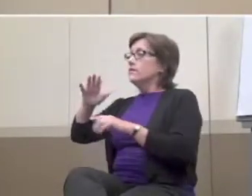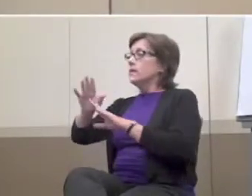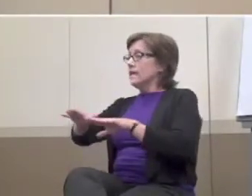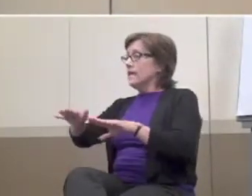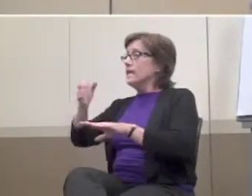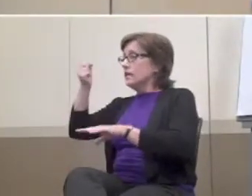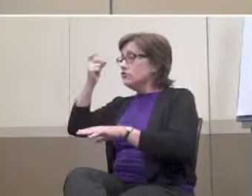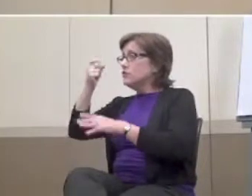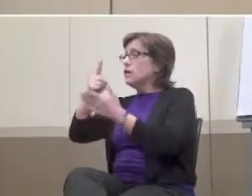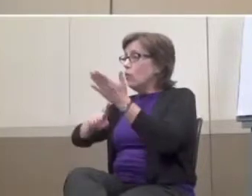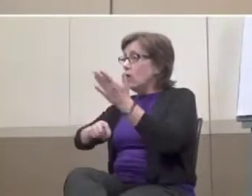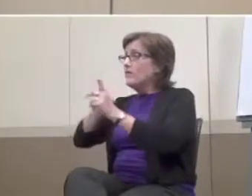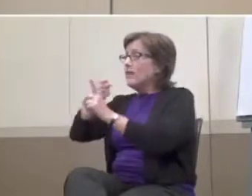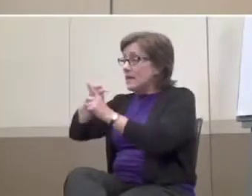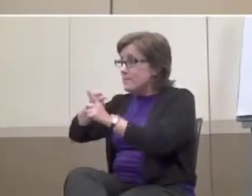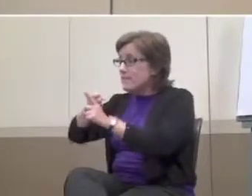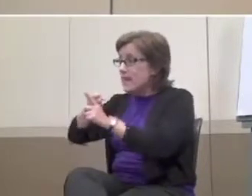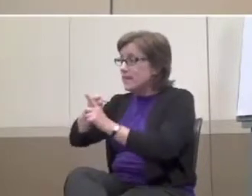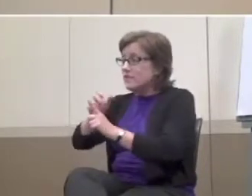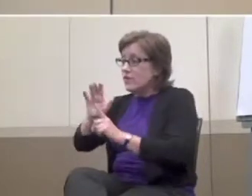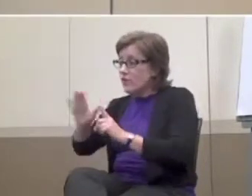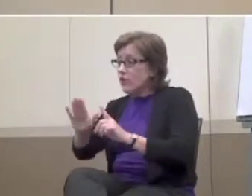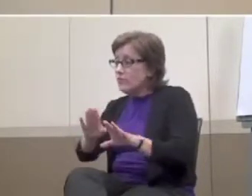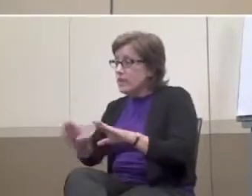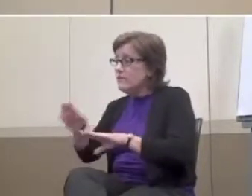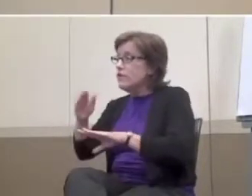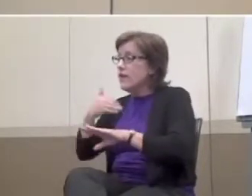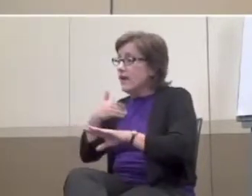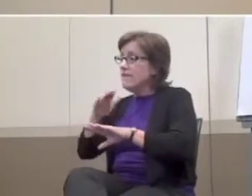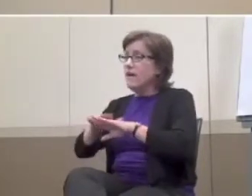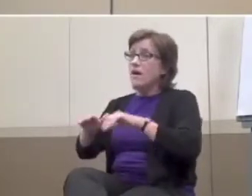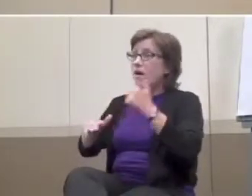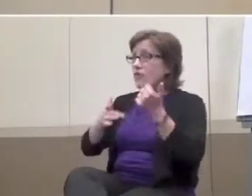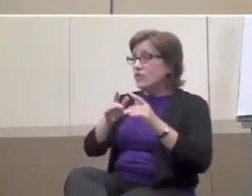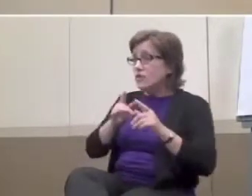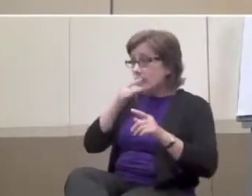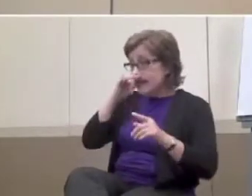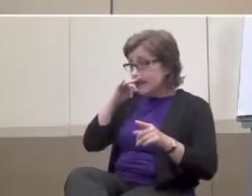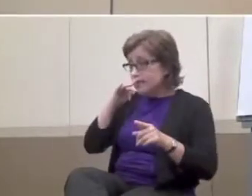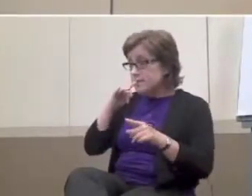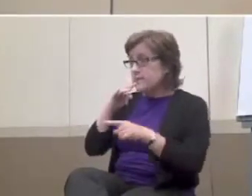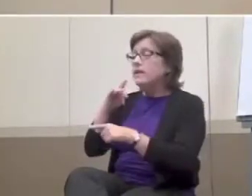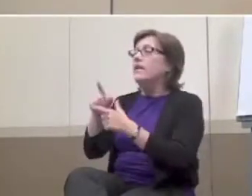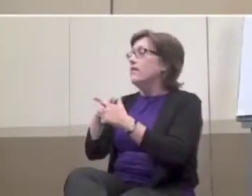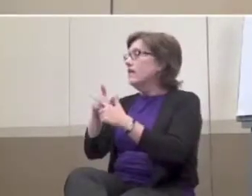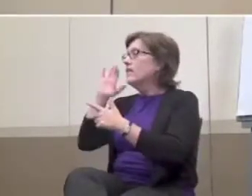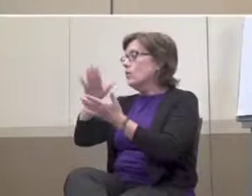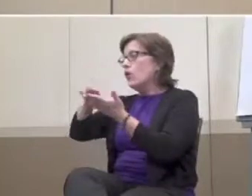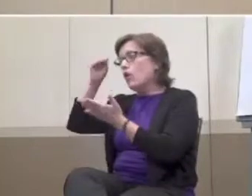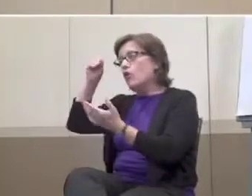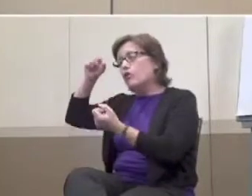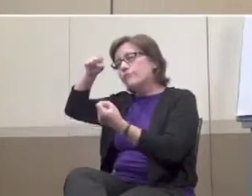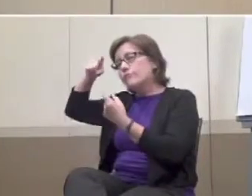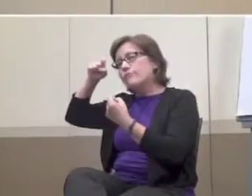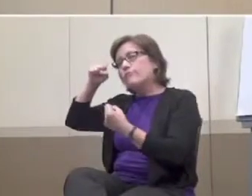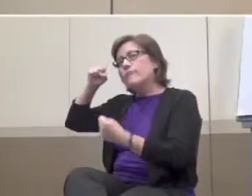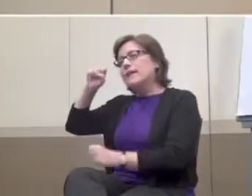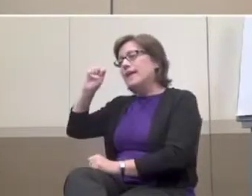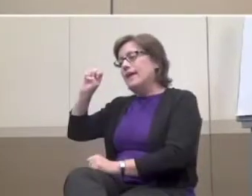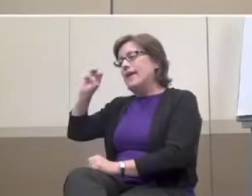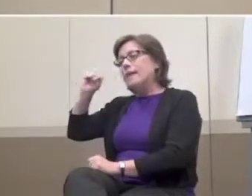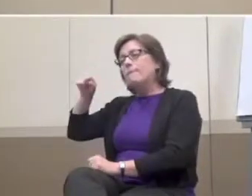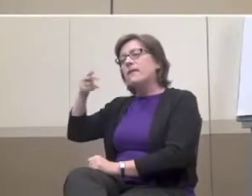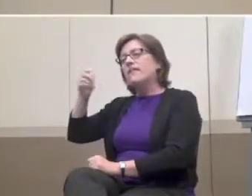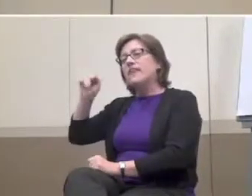what impact their behavior has on other kids, they will learn empathy. And when they learn